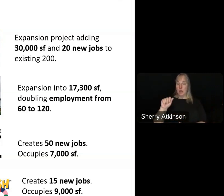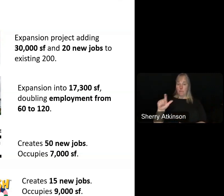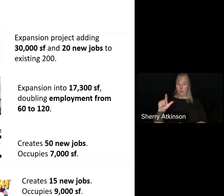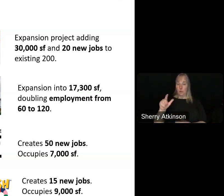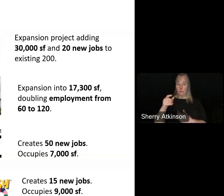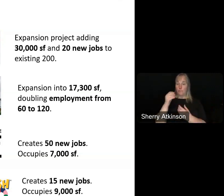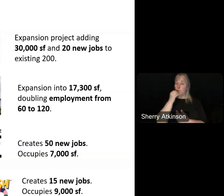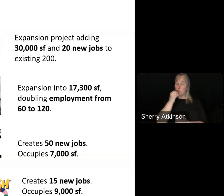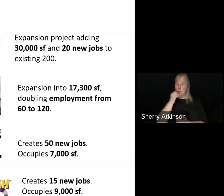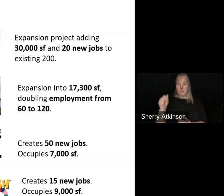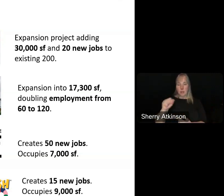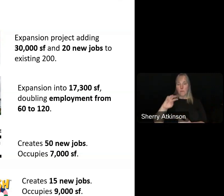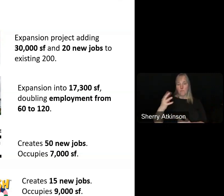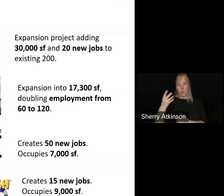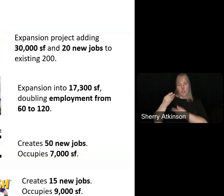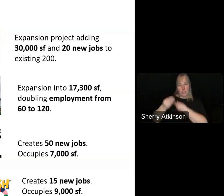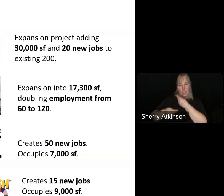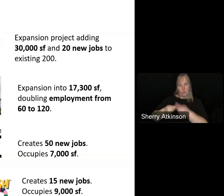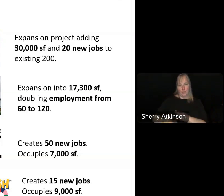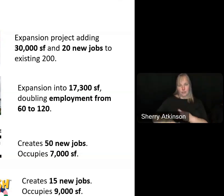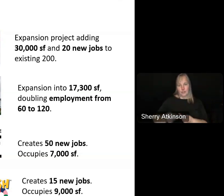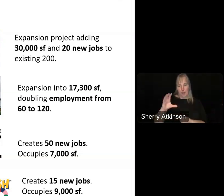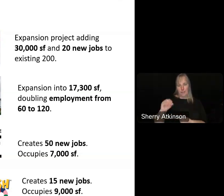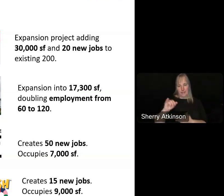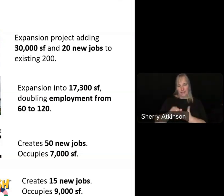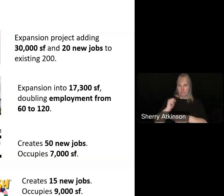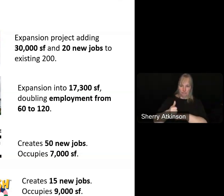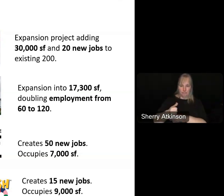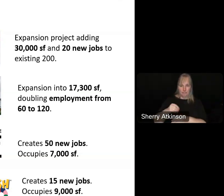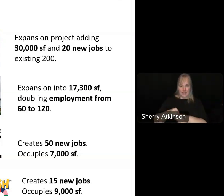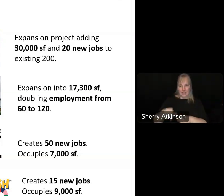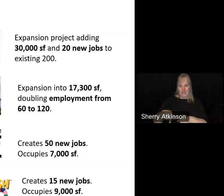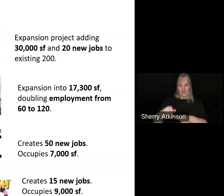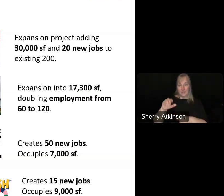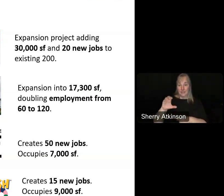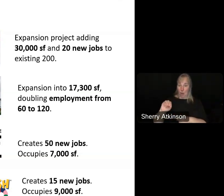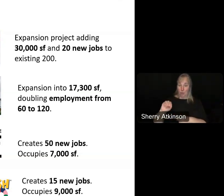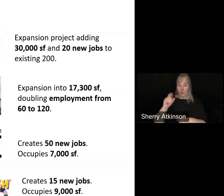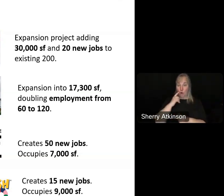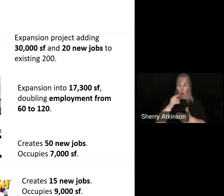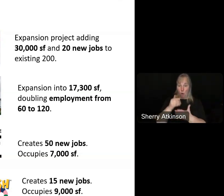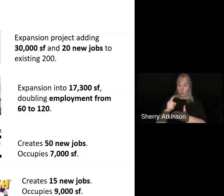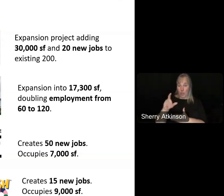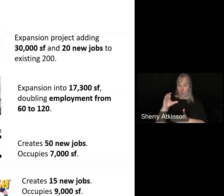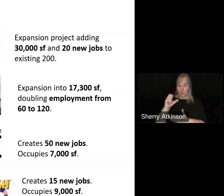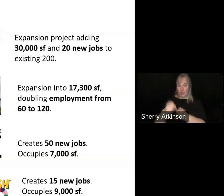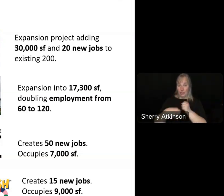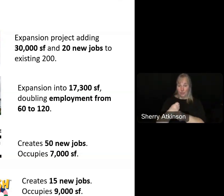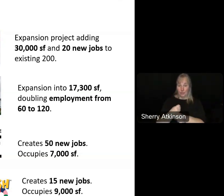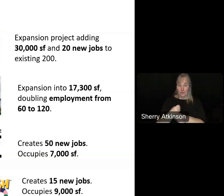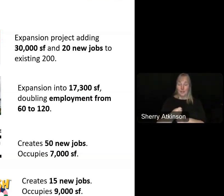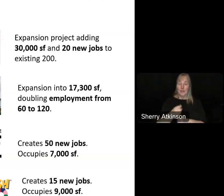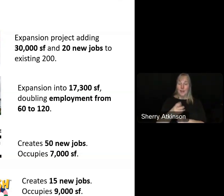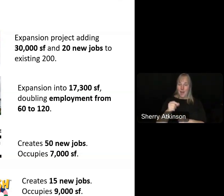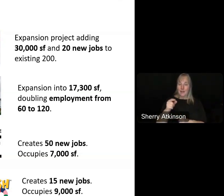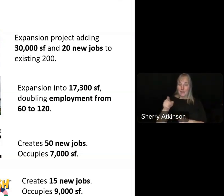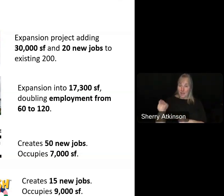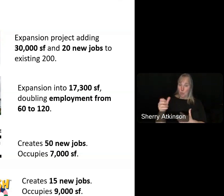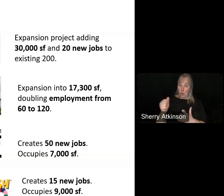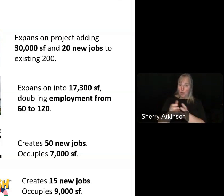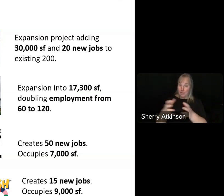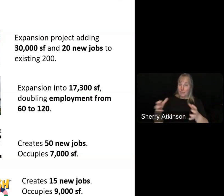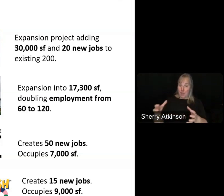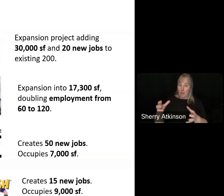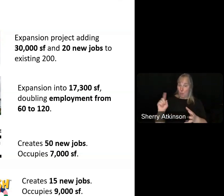are a fourth generation company. They've been in the county for like almost 100 years. And they were looking to expand where they were.